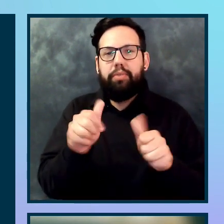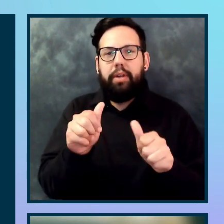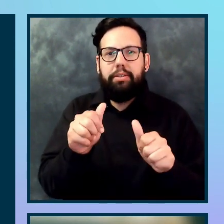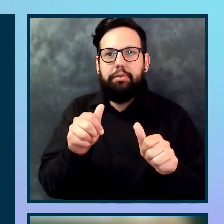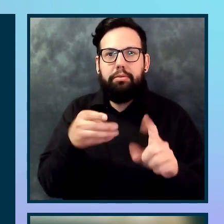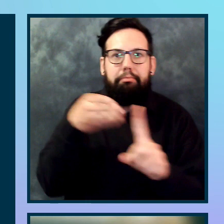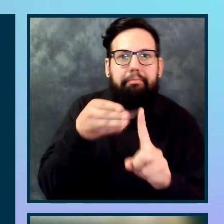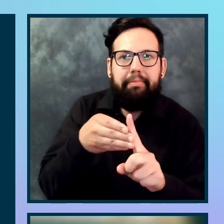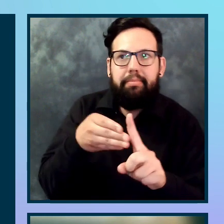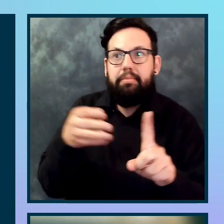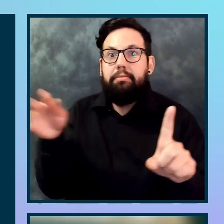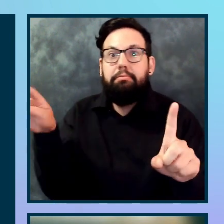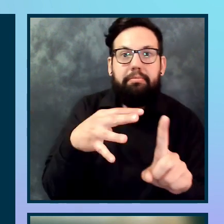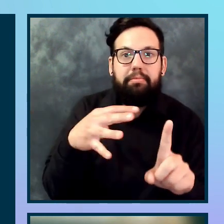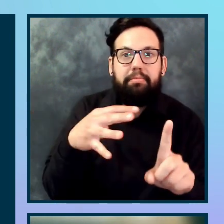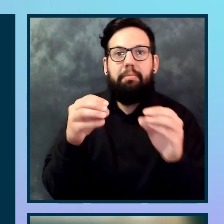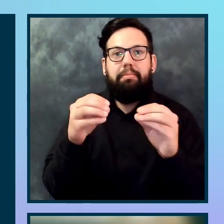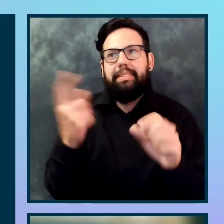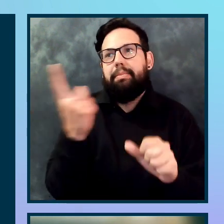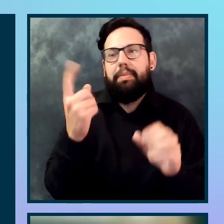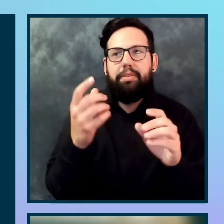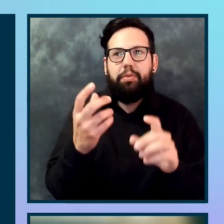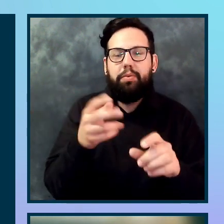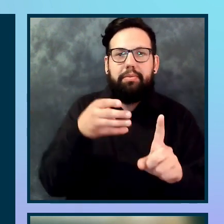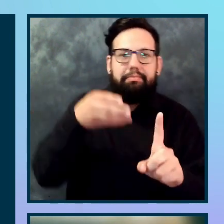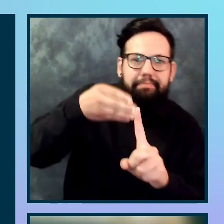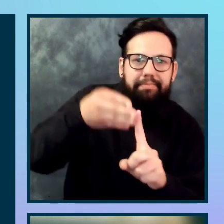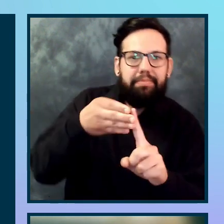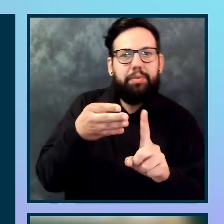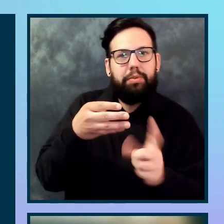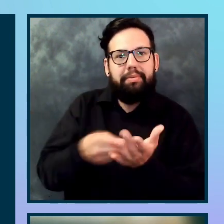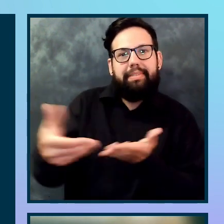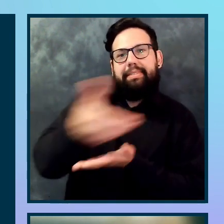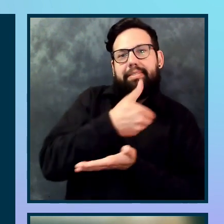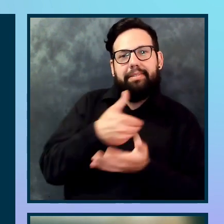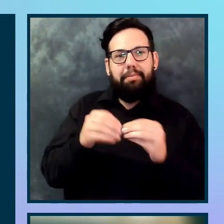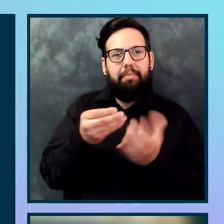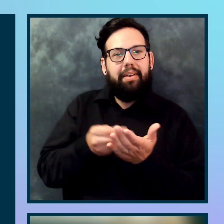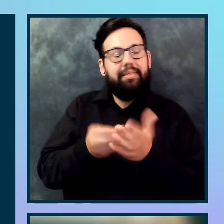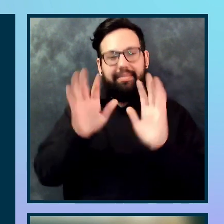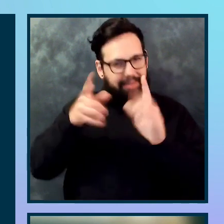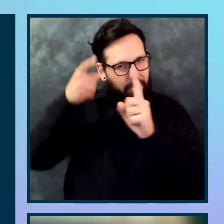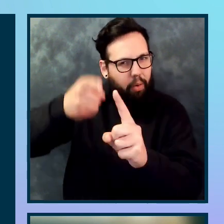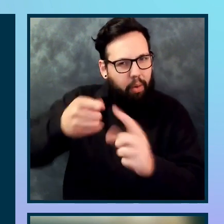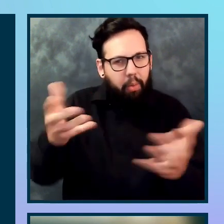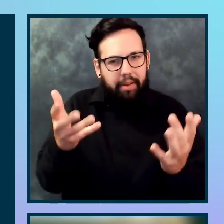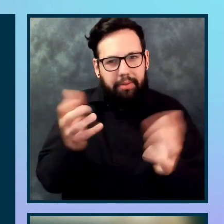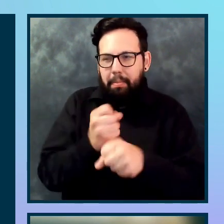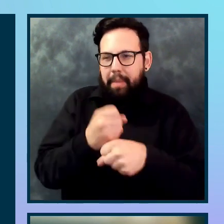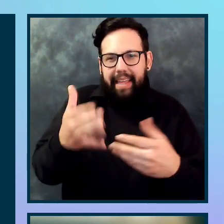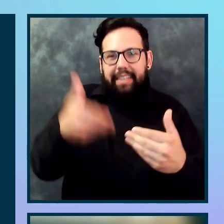revenue generating. Accessibility sort priority is here to make your app more navigable. It's not something that